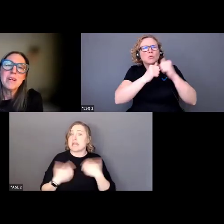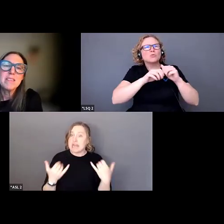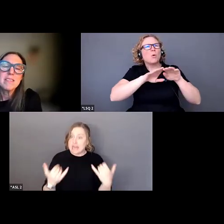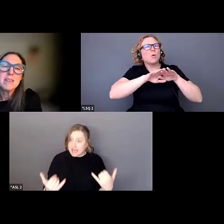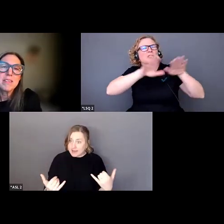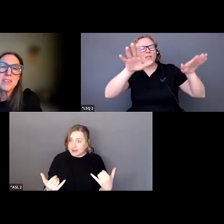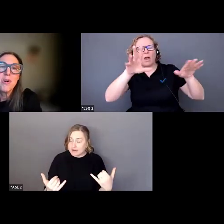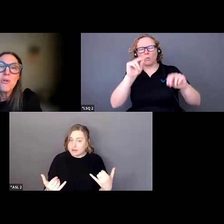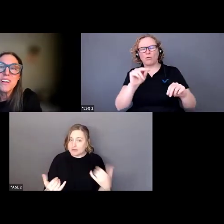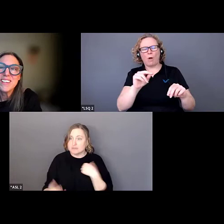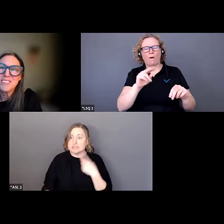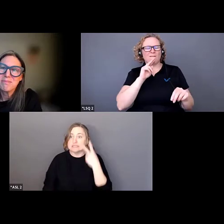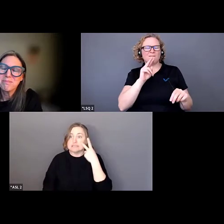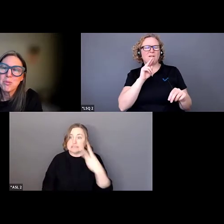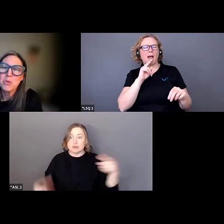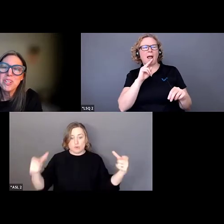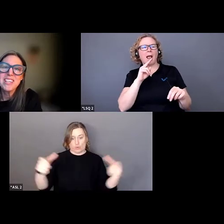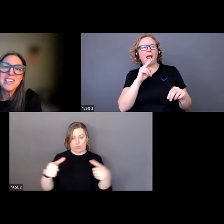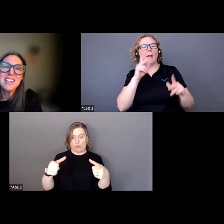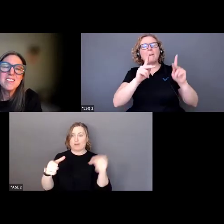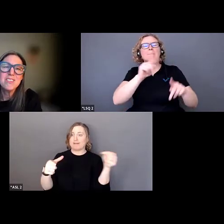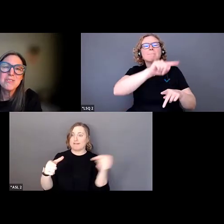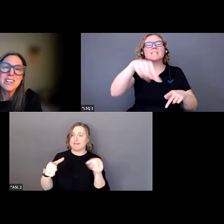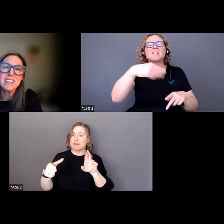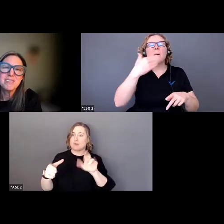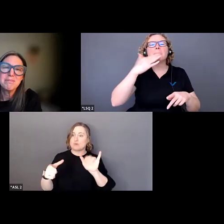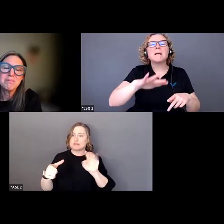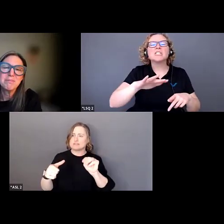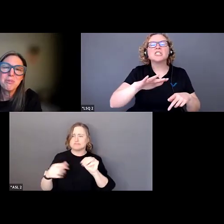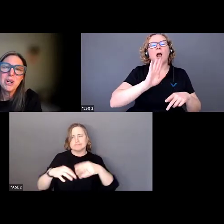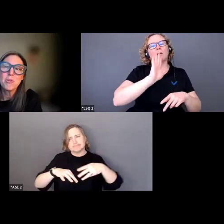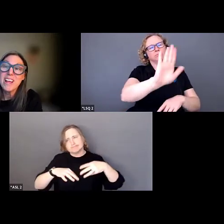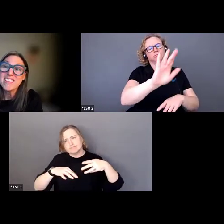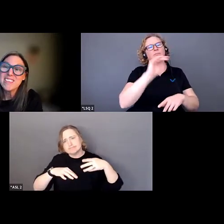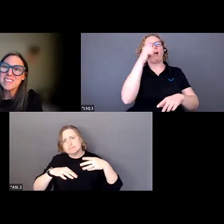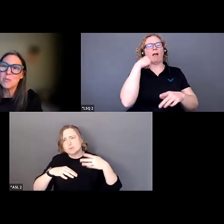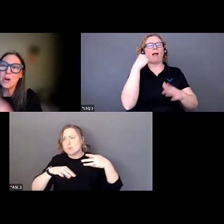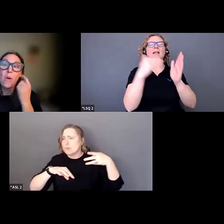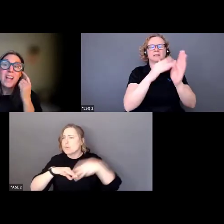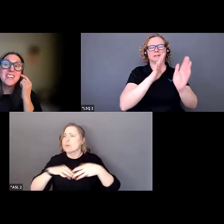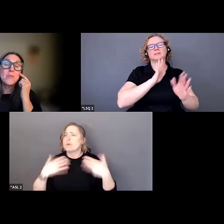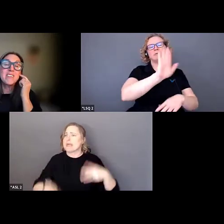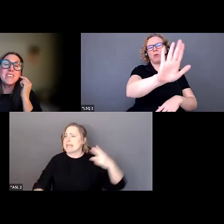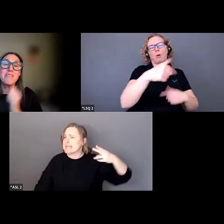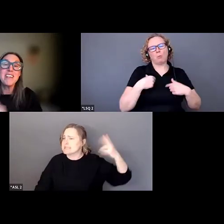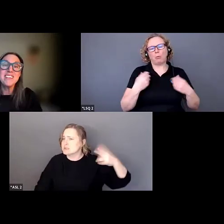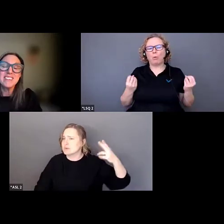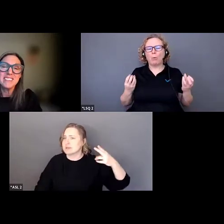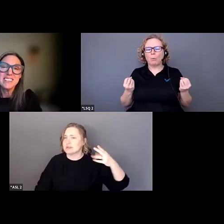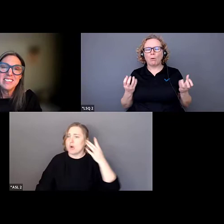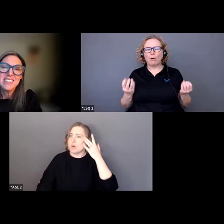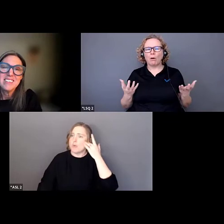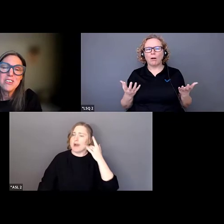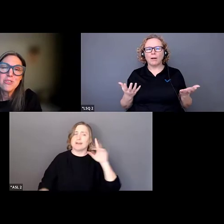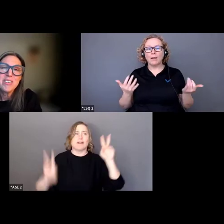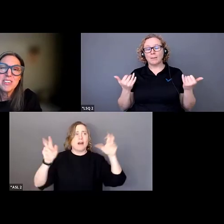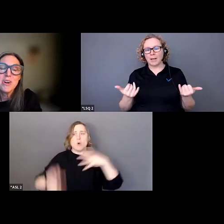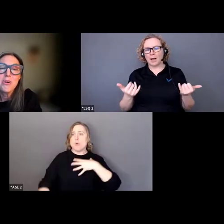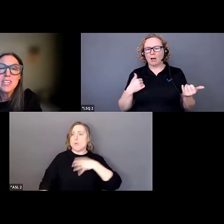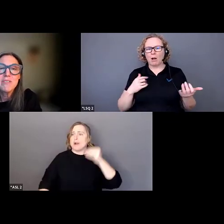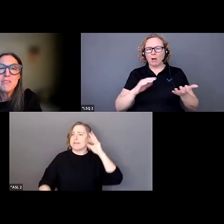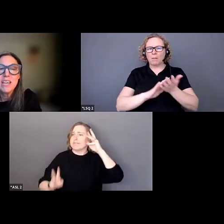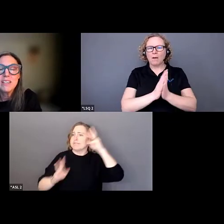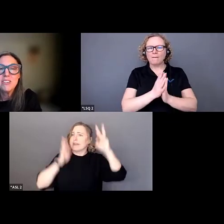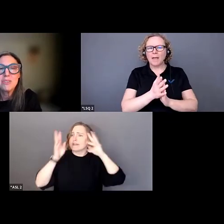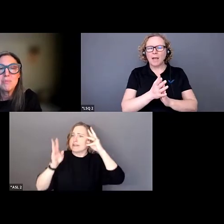can see racism as a coin rooted in history, where whiteness was invented centuries